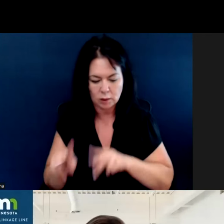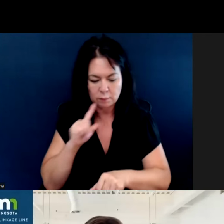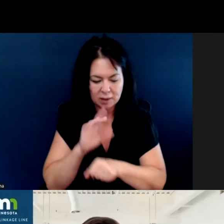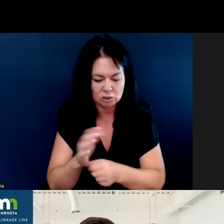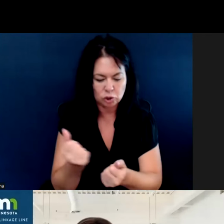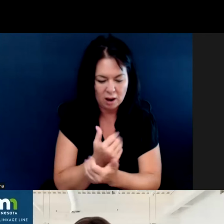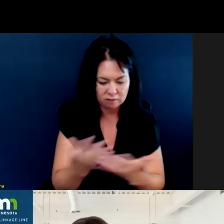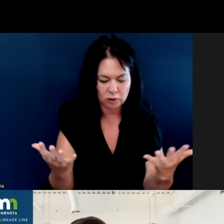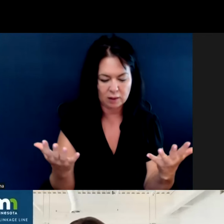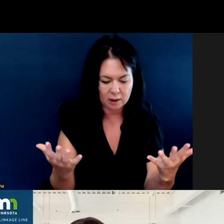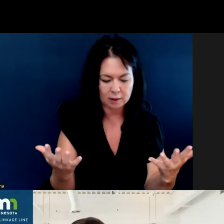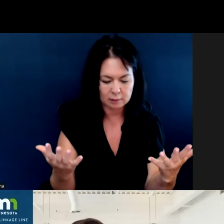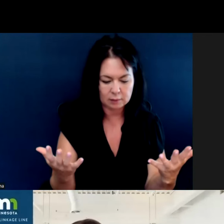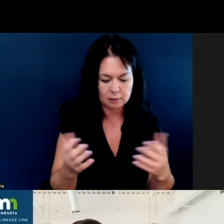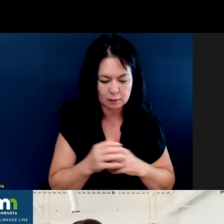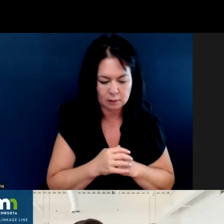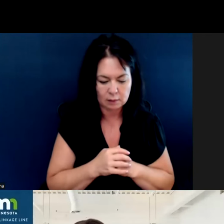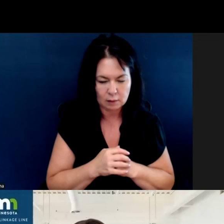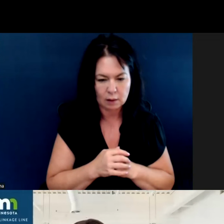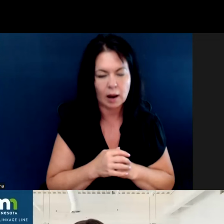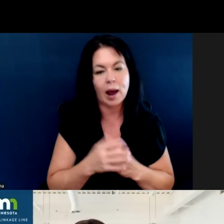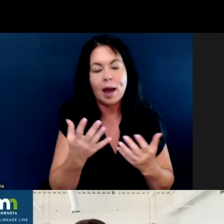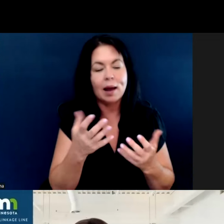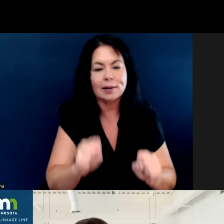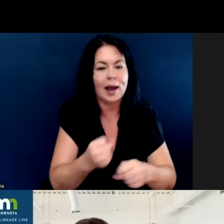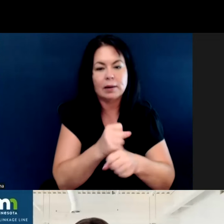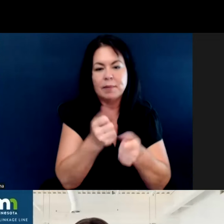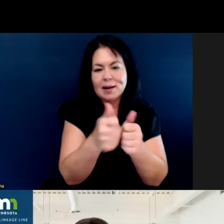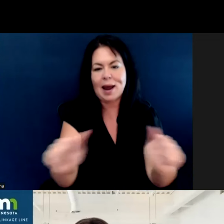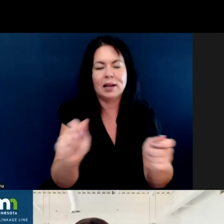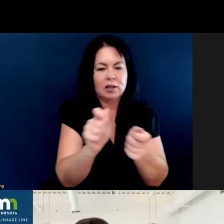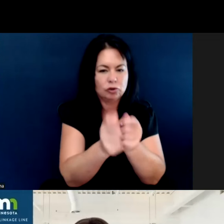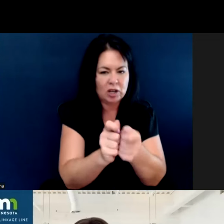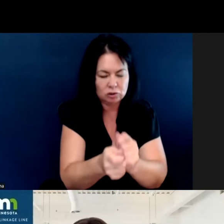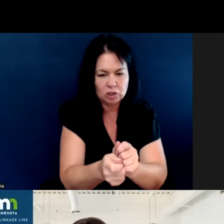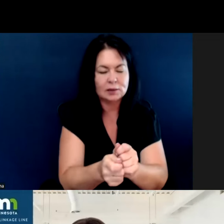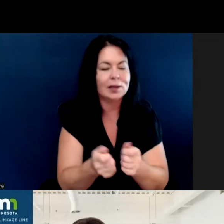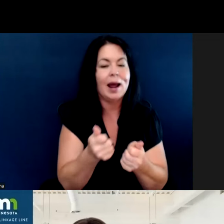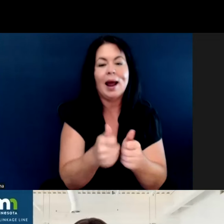you, and make changes if you need to make changes. Anything